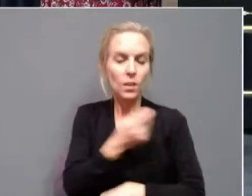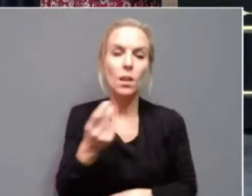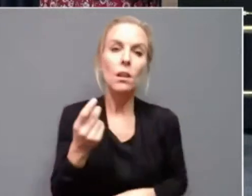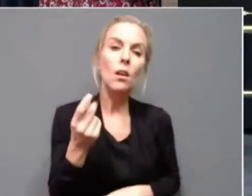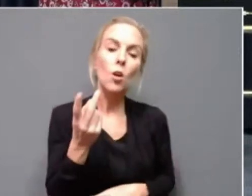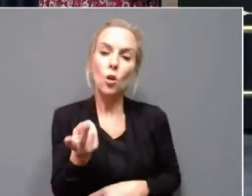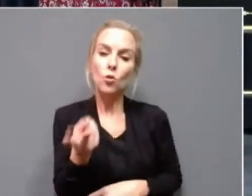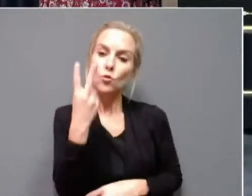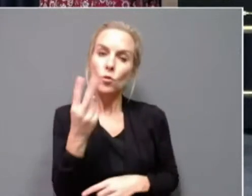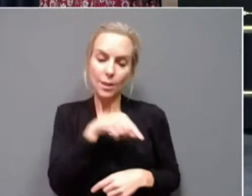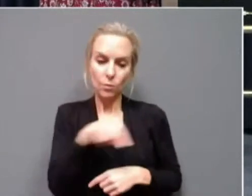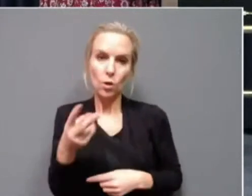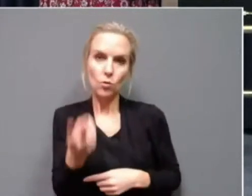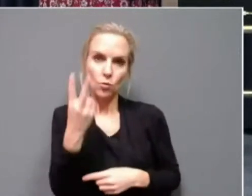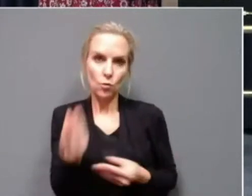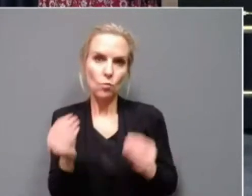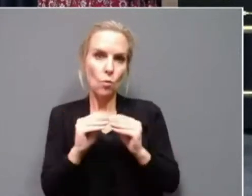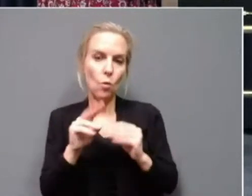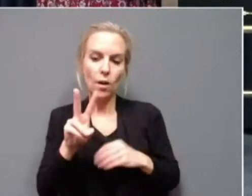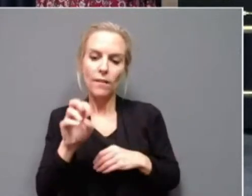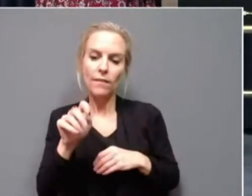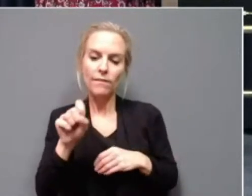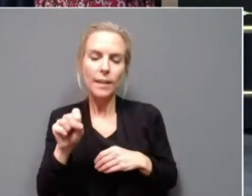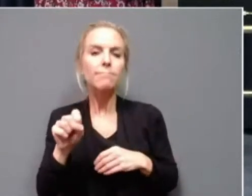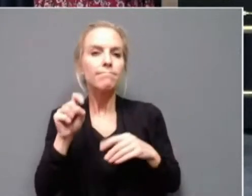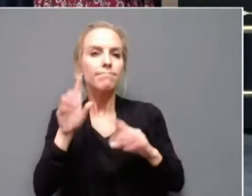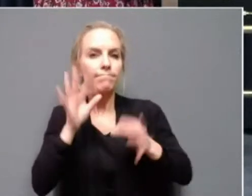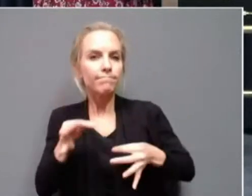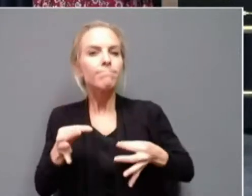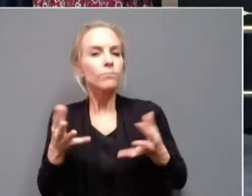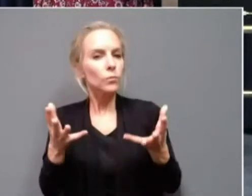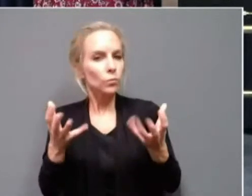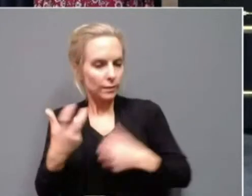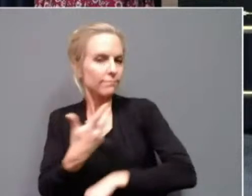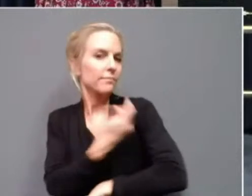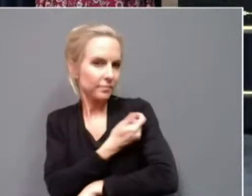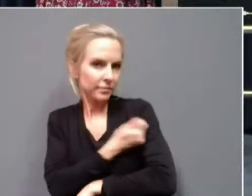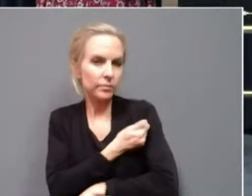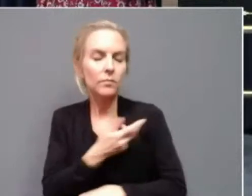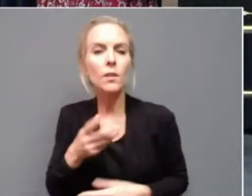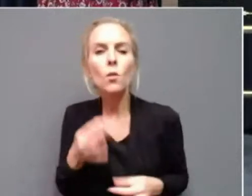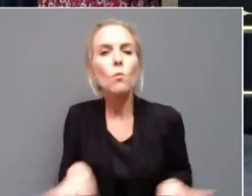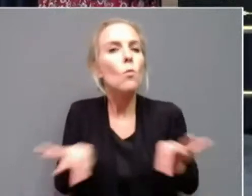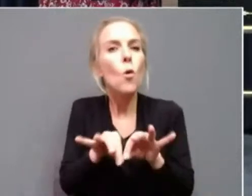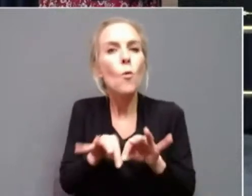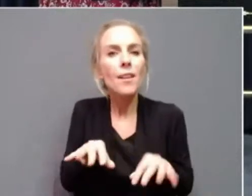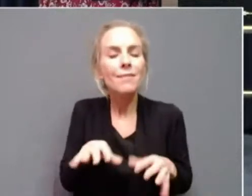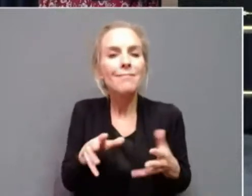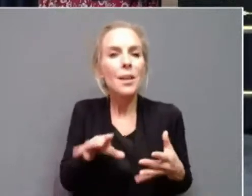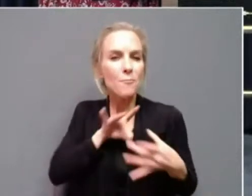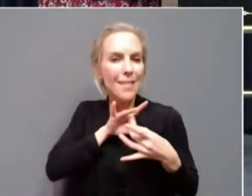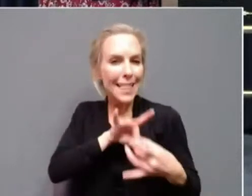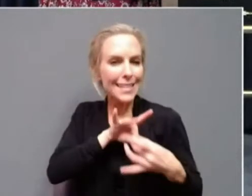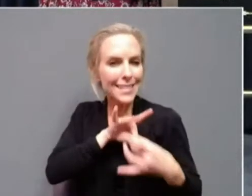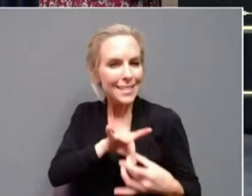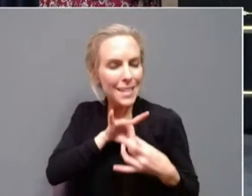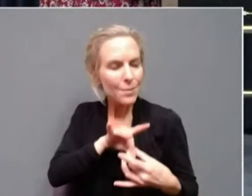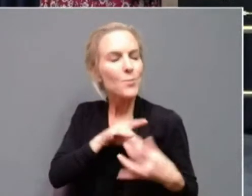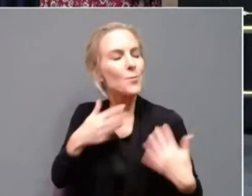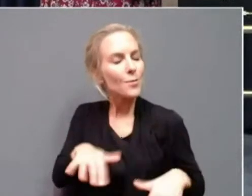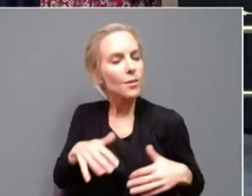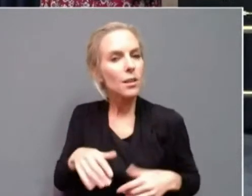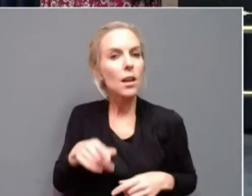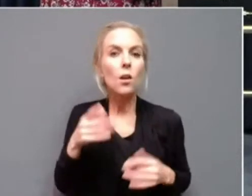Our approach to this is it's all about relationships, we're finding. We have to get people to where they have a